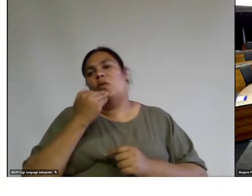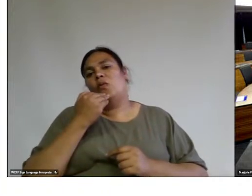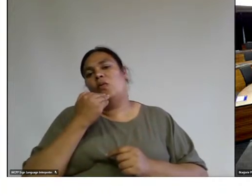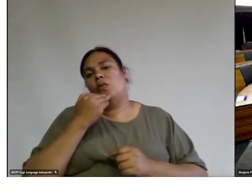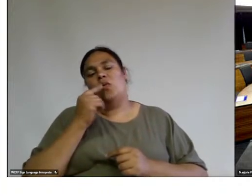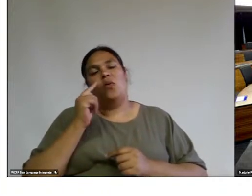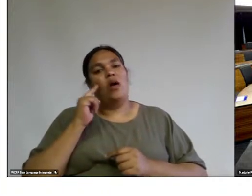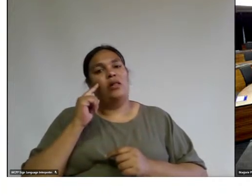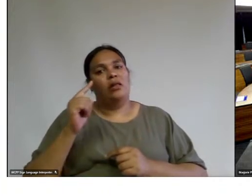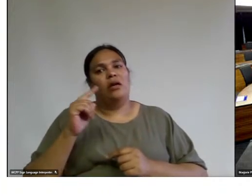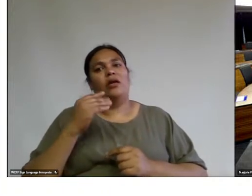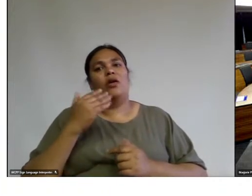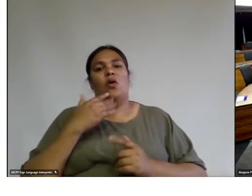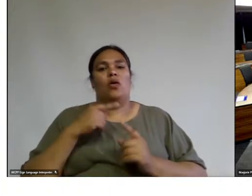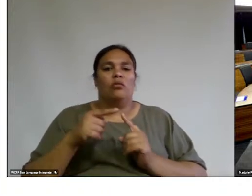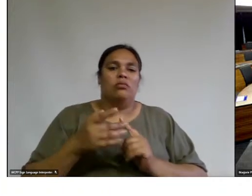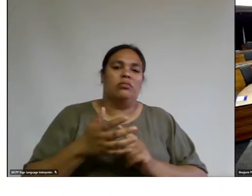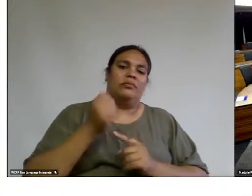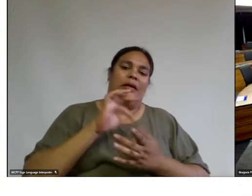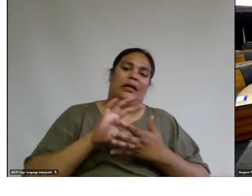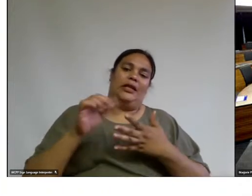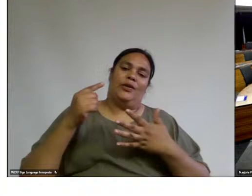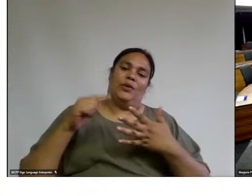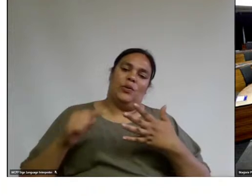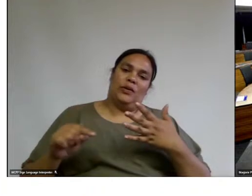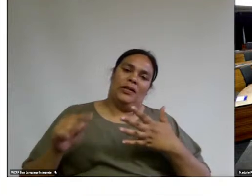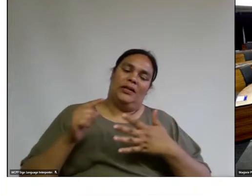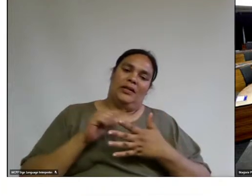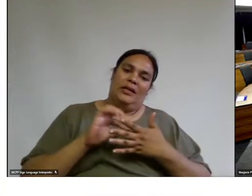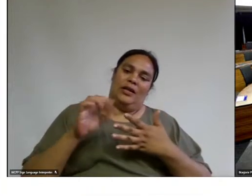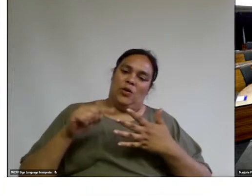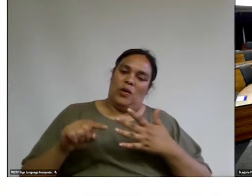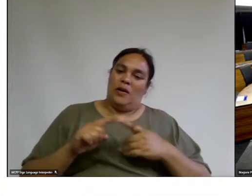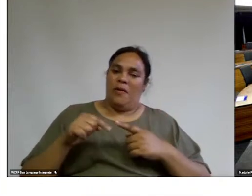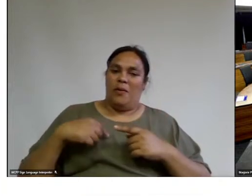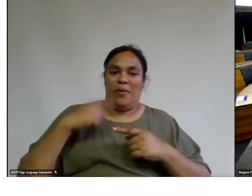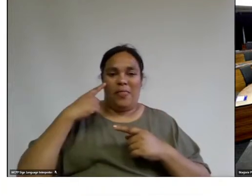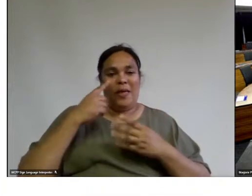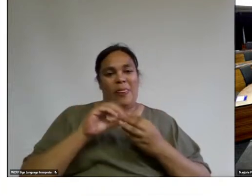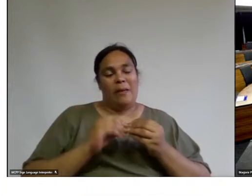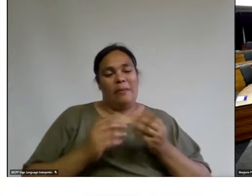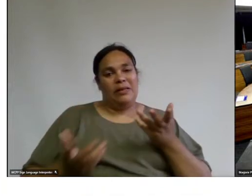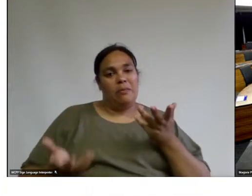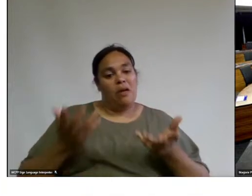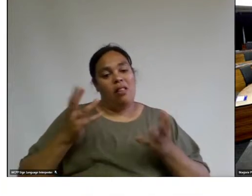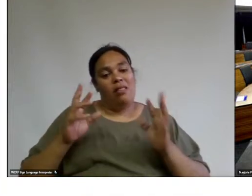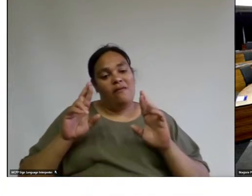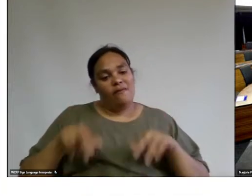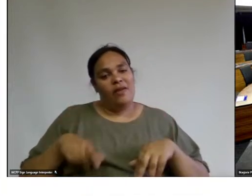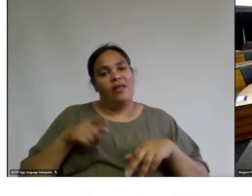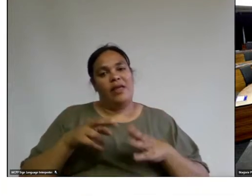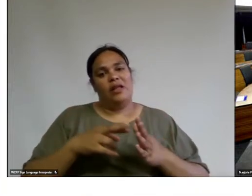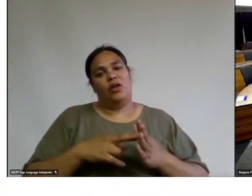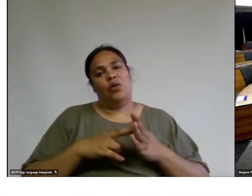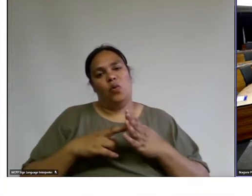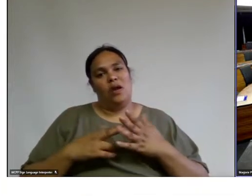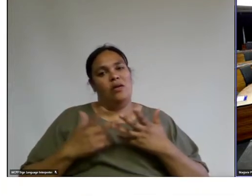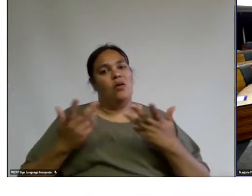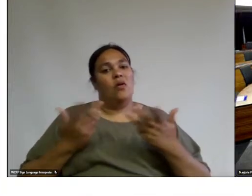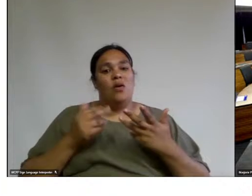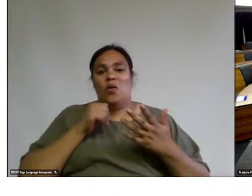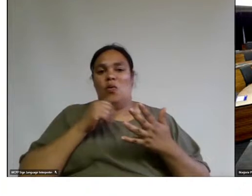gearing or are reaching clean audits. But I think it creates the balance that is required,